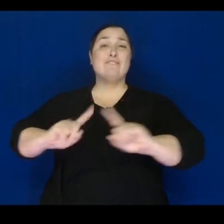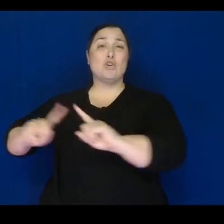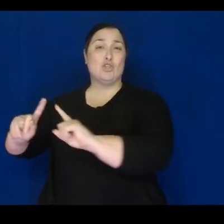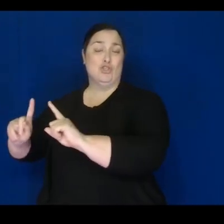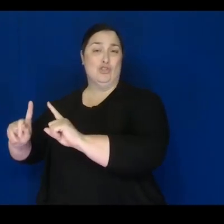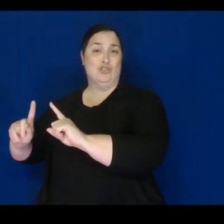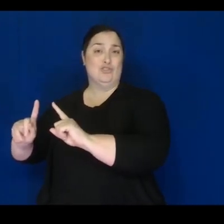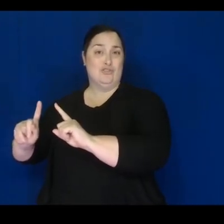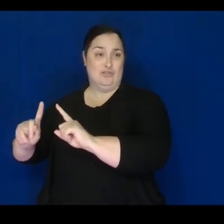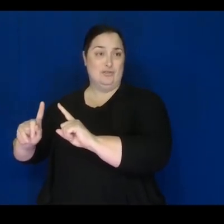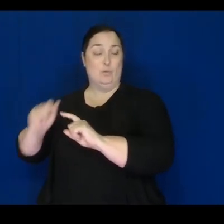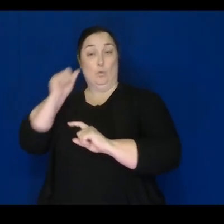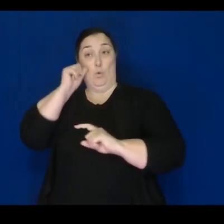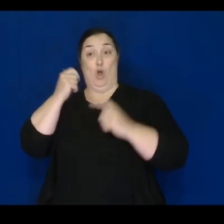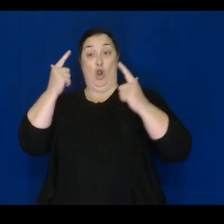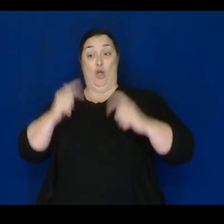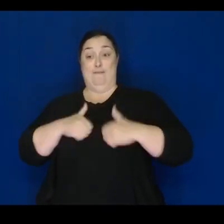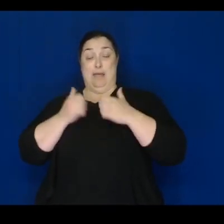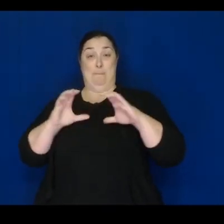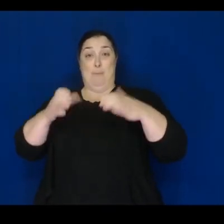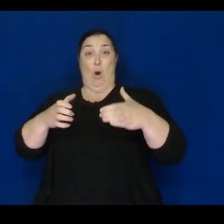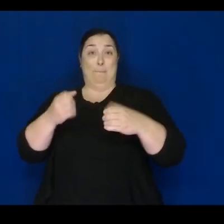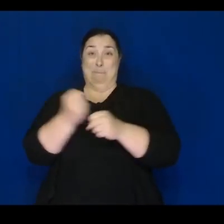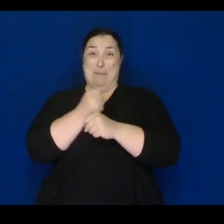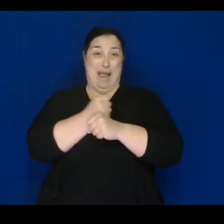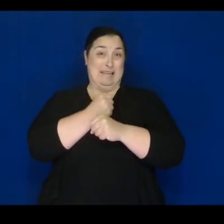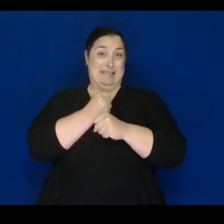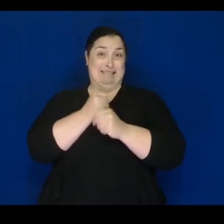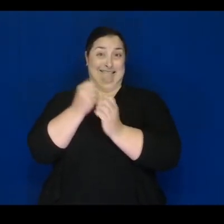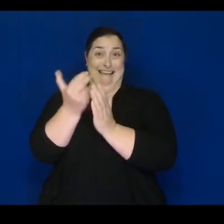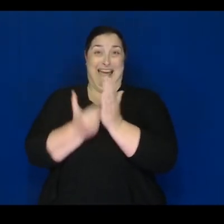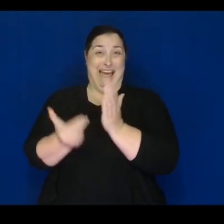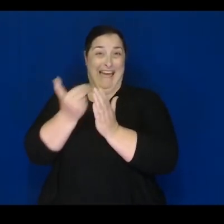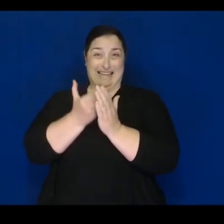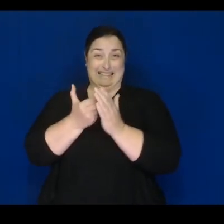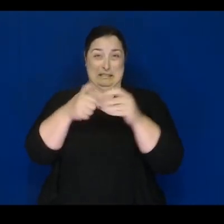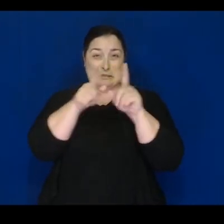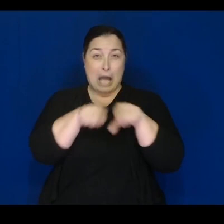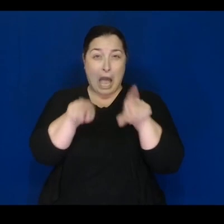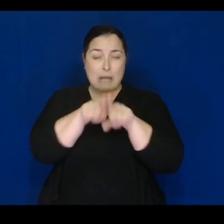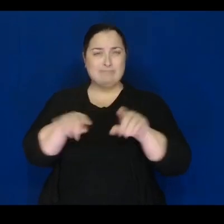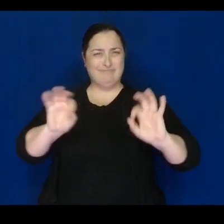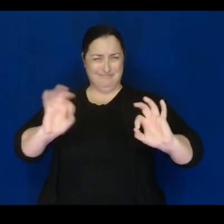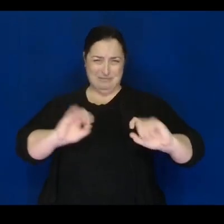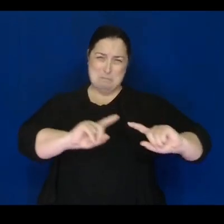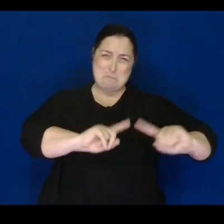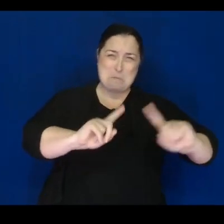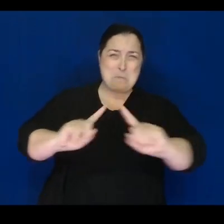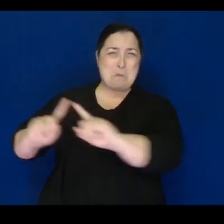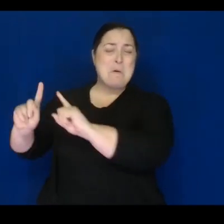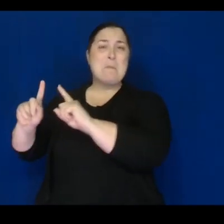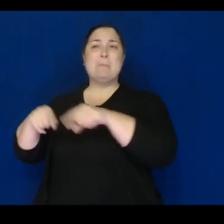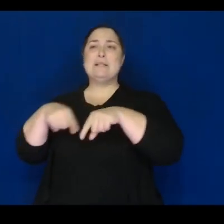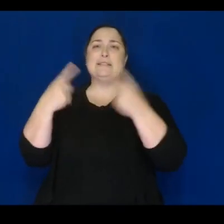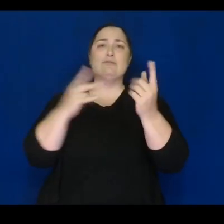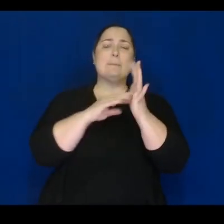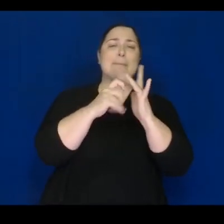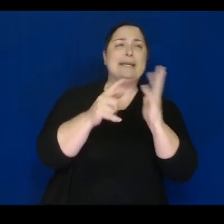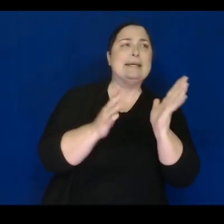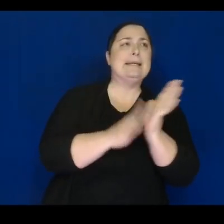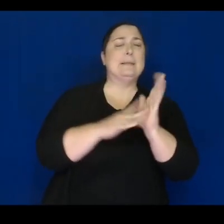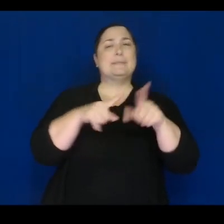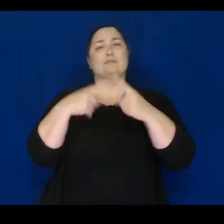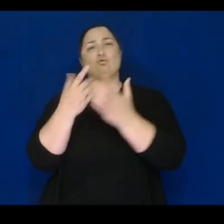know, that a lot of our mob are creating all across the country, and it's so diverse, using a whole range of different mediums and different stories as